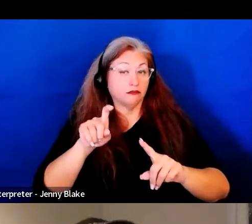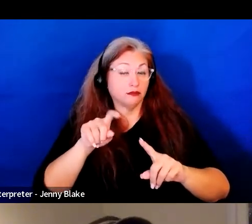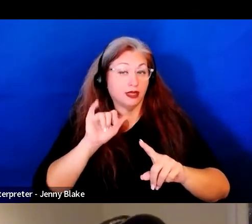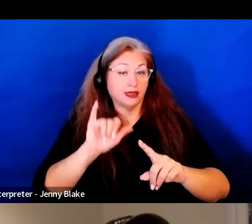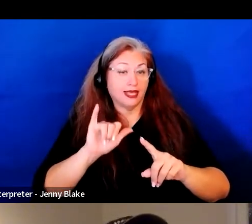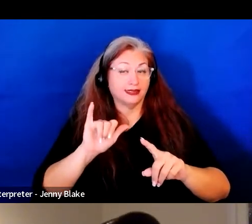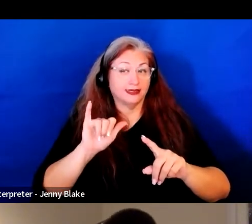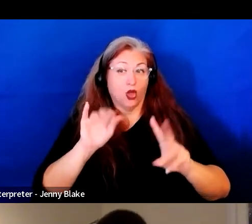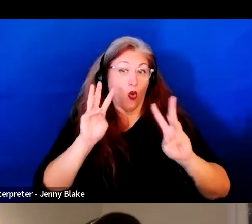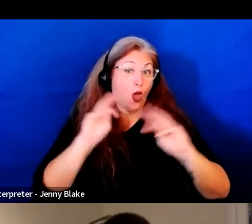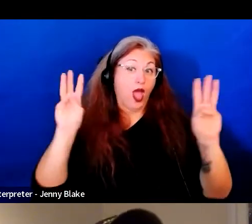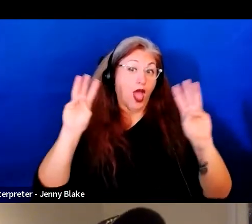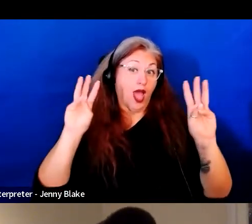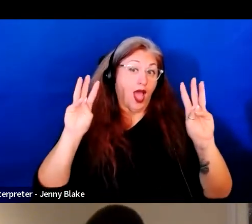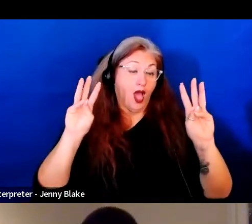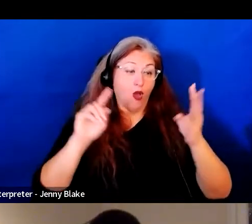wowie enough? Is it